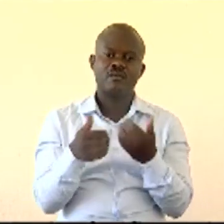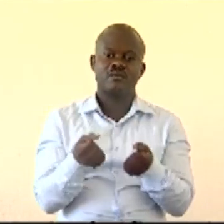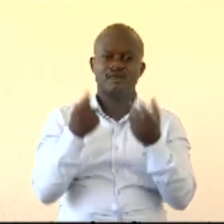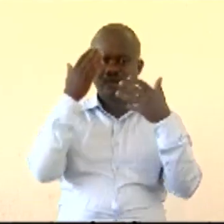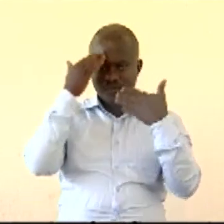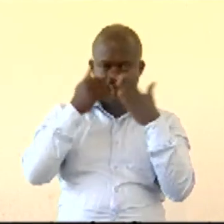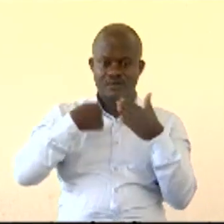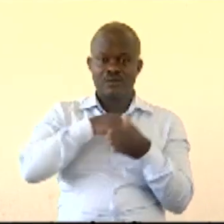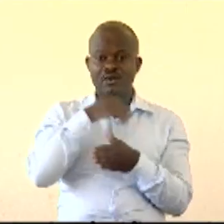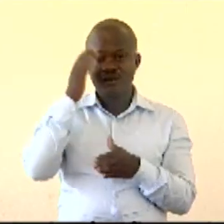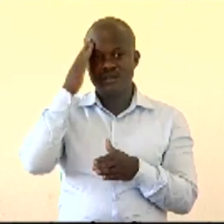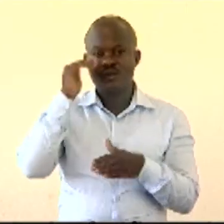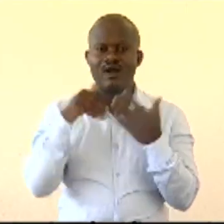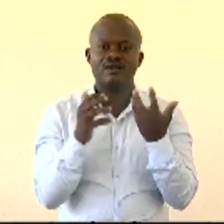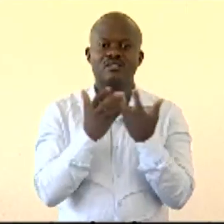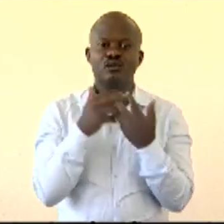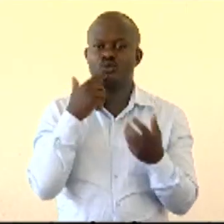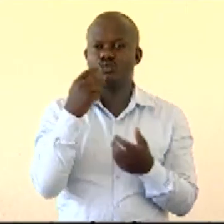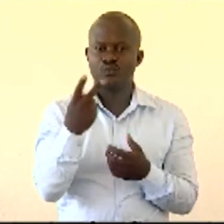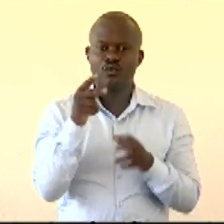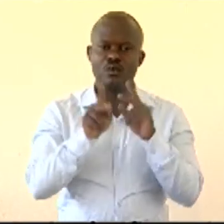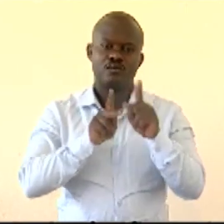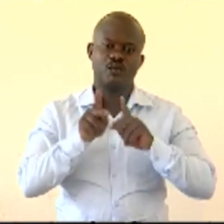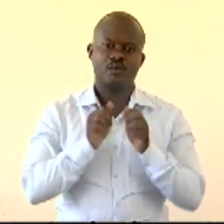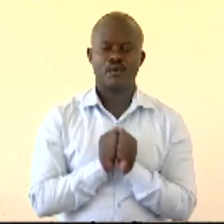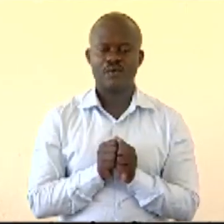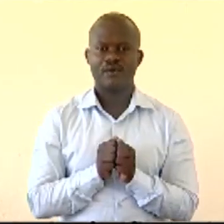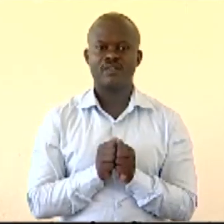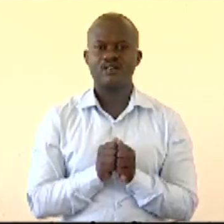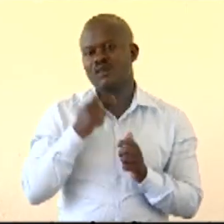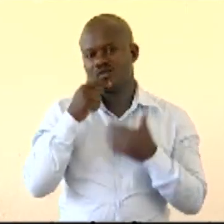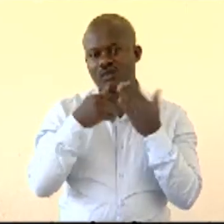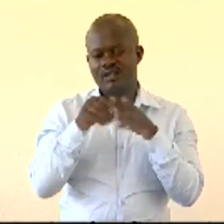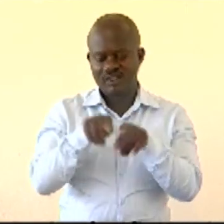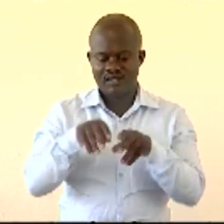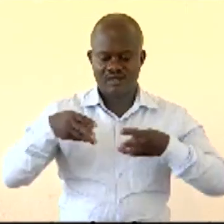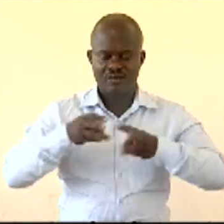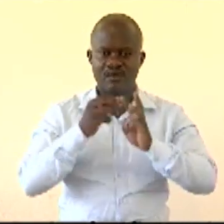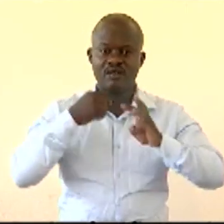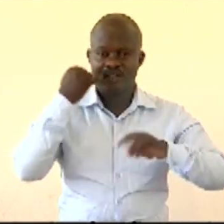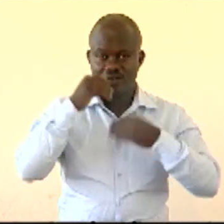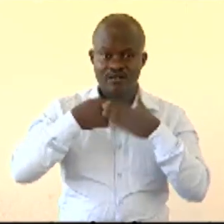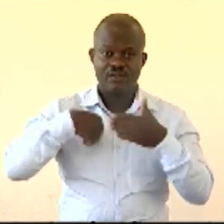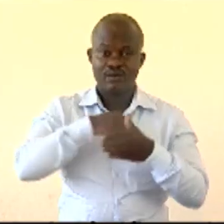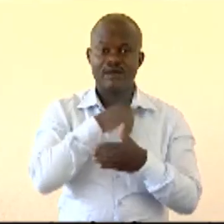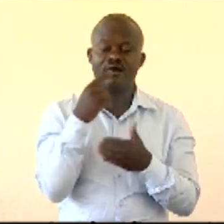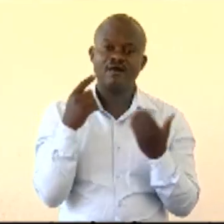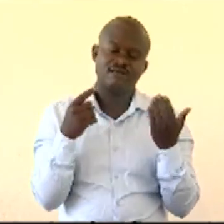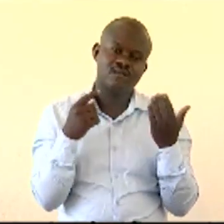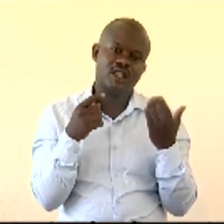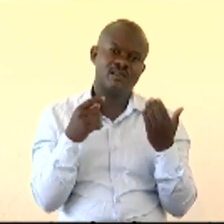know what corresponds to 2 people. So in the same way, if we have a balanced